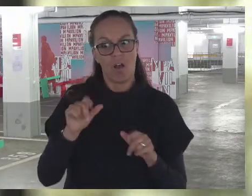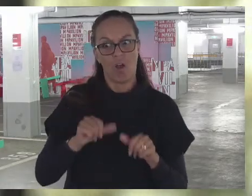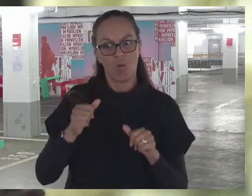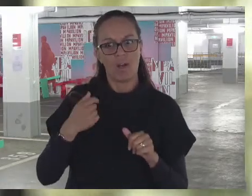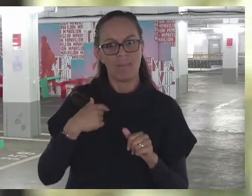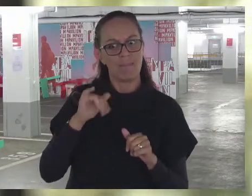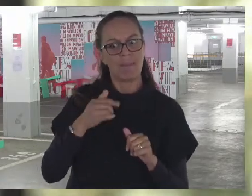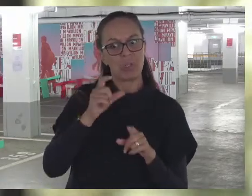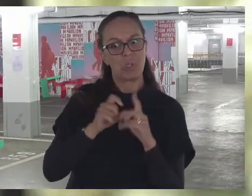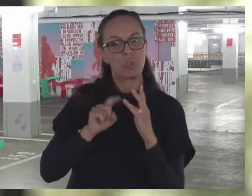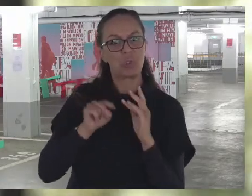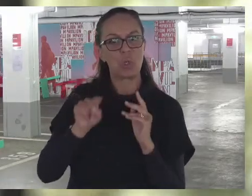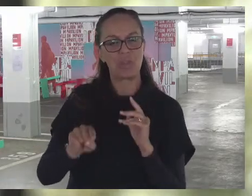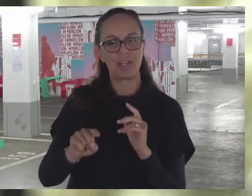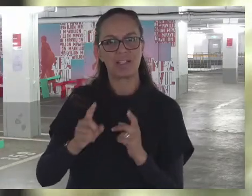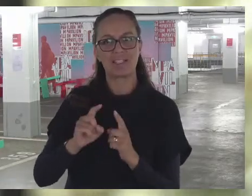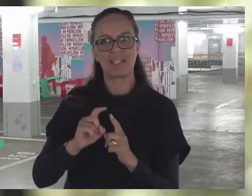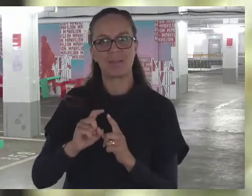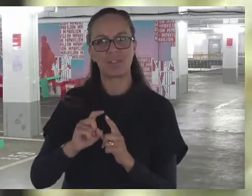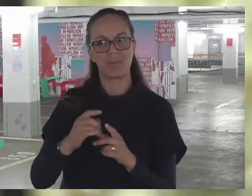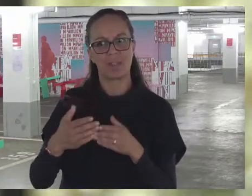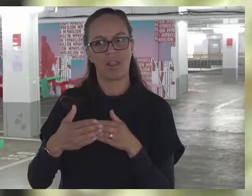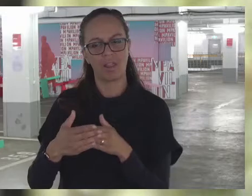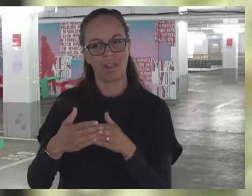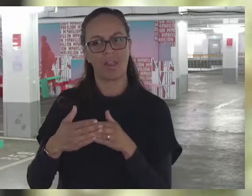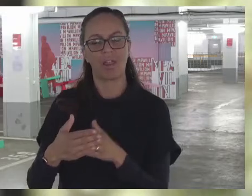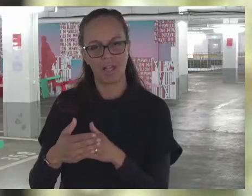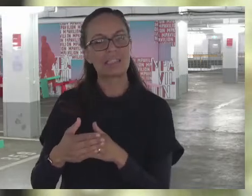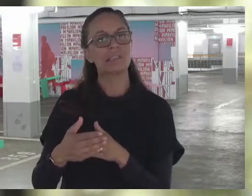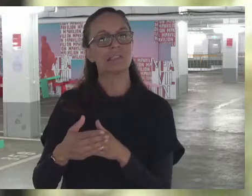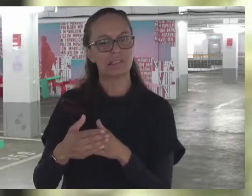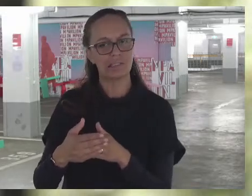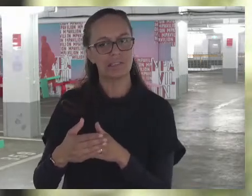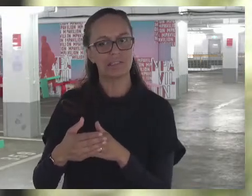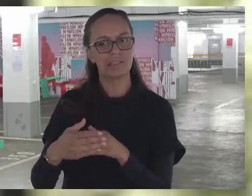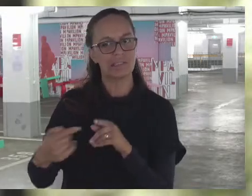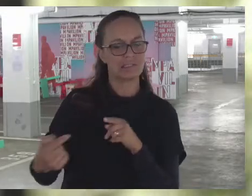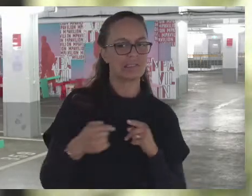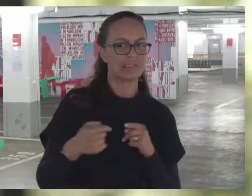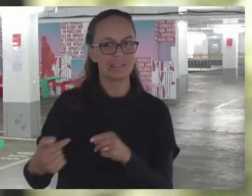what I'd kind of do in the various processes that I went through. And I think